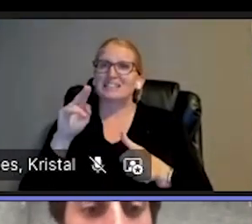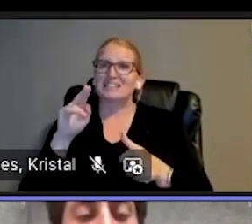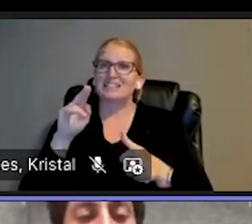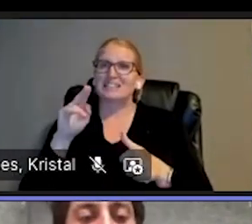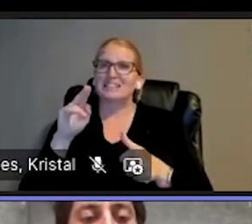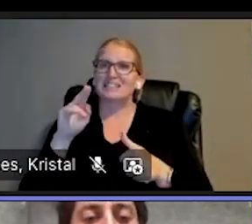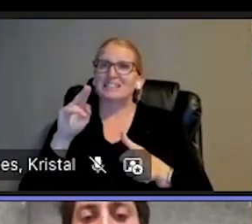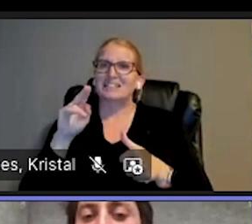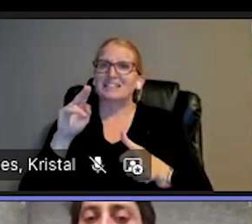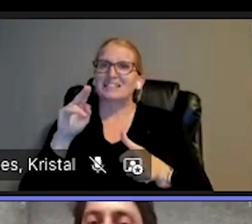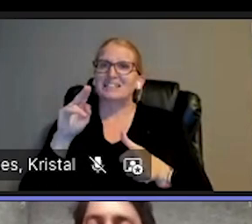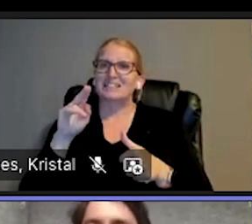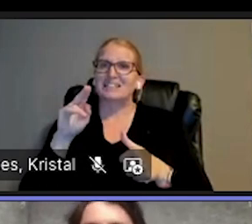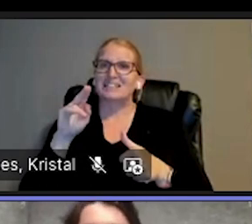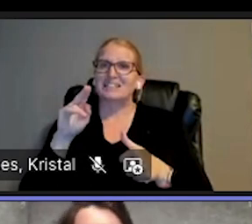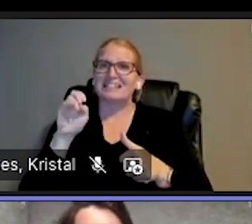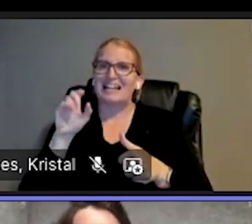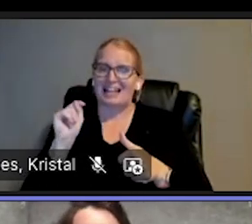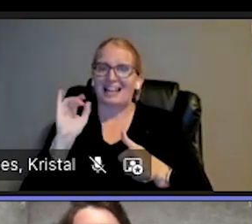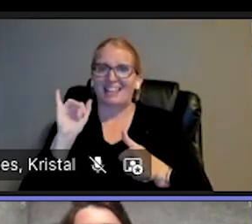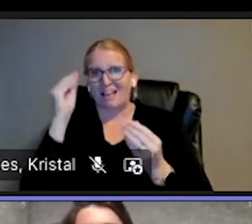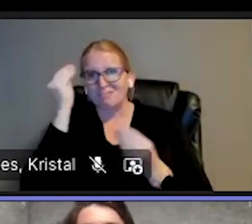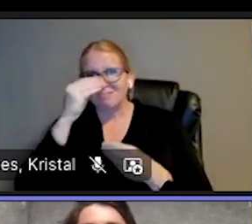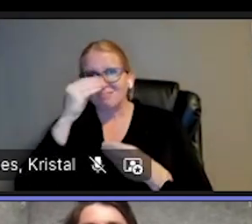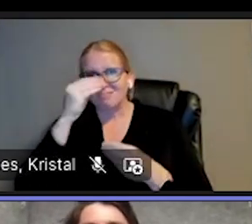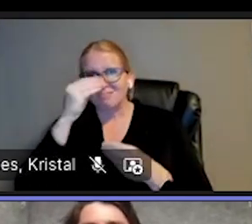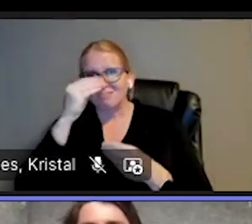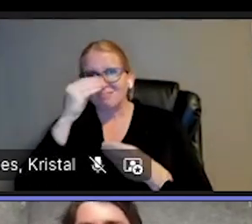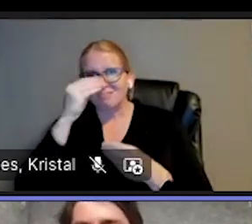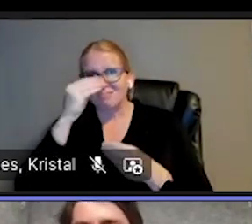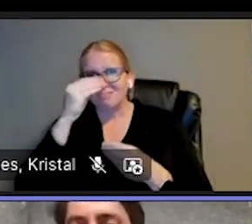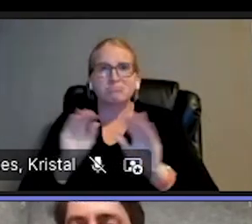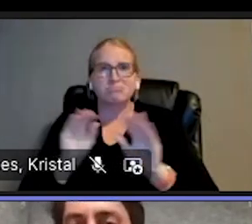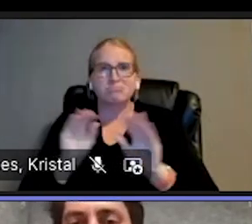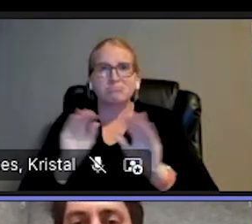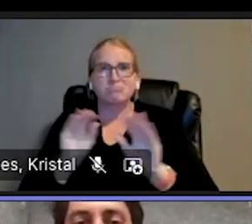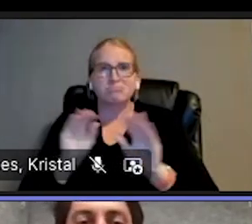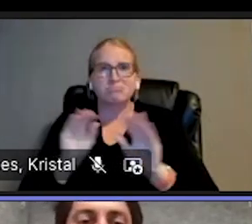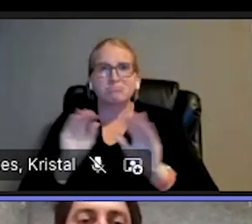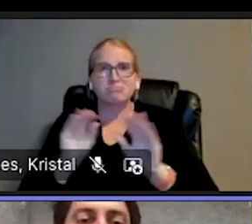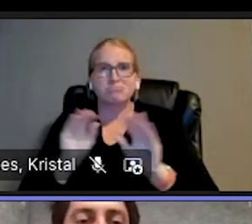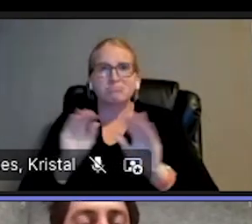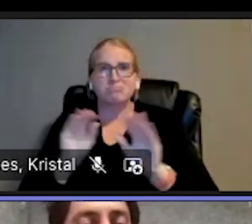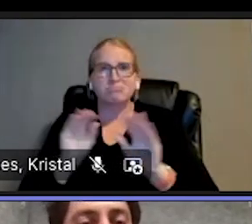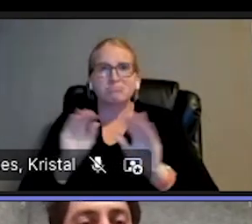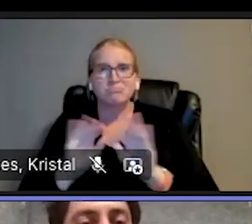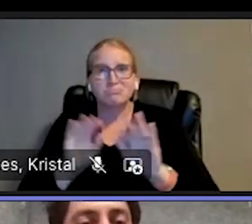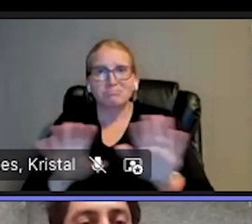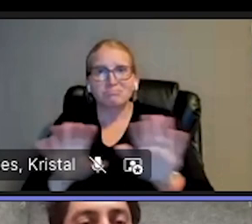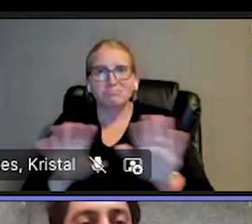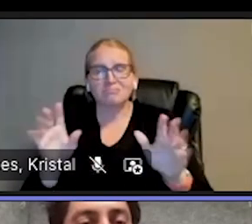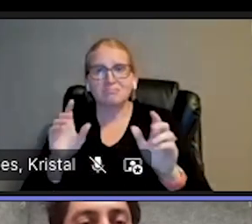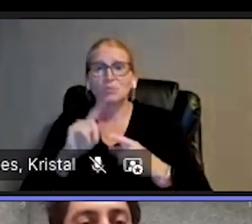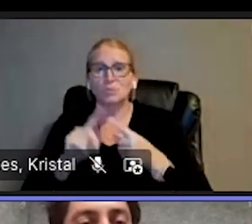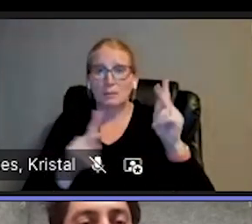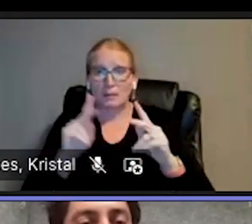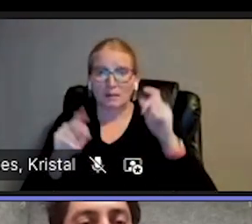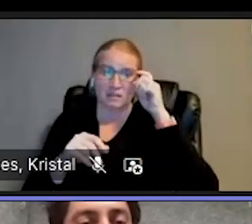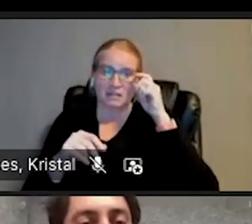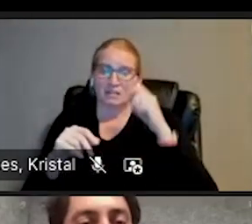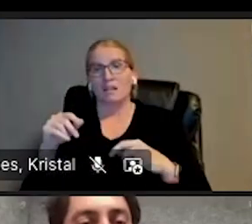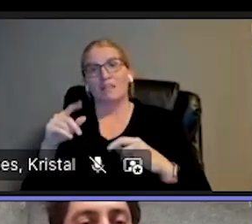services. That being said, amongst the public safety survey respondents, only a fraction of